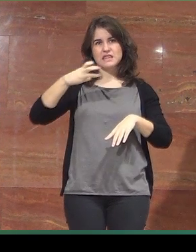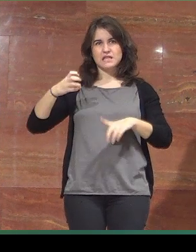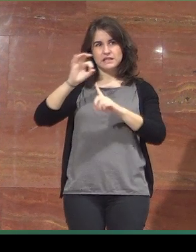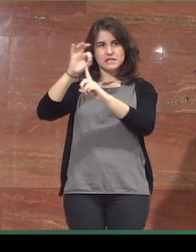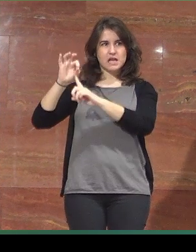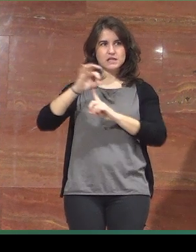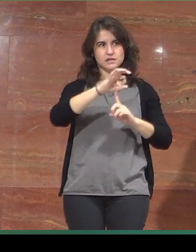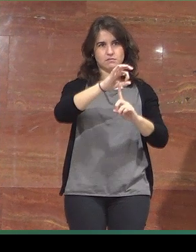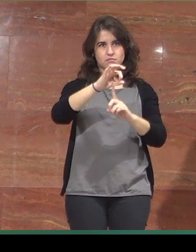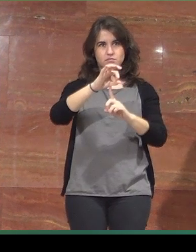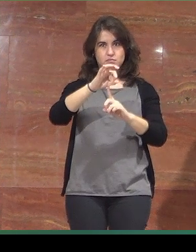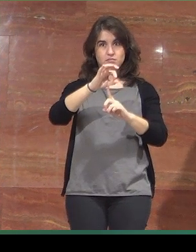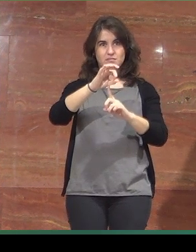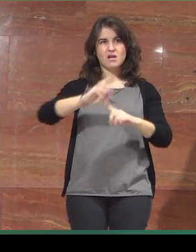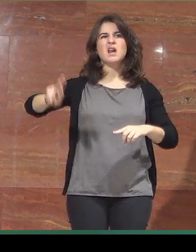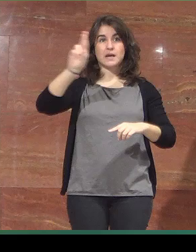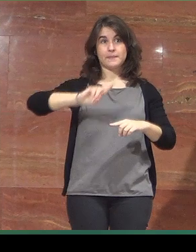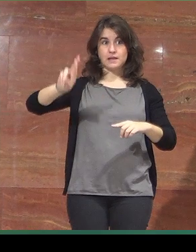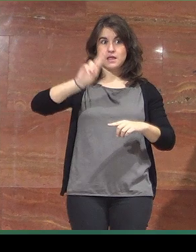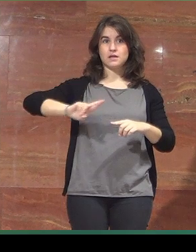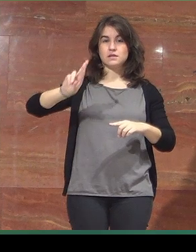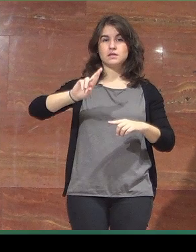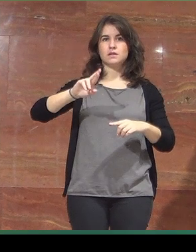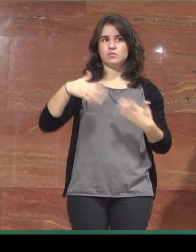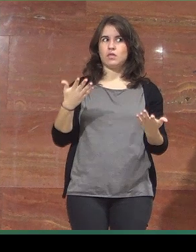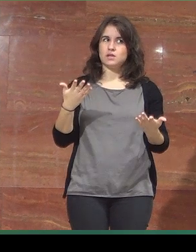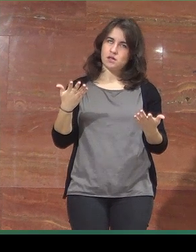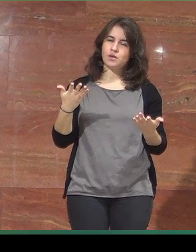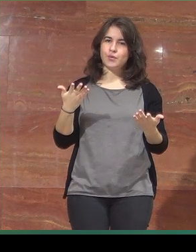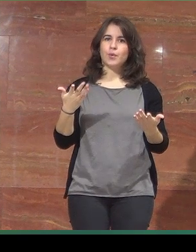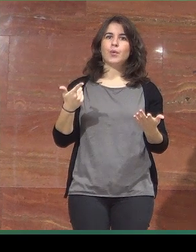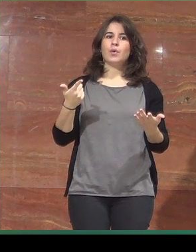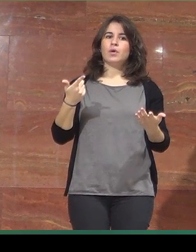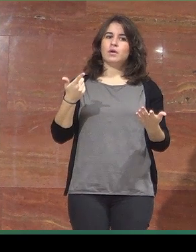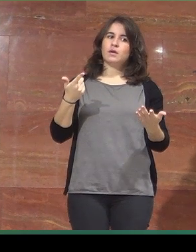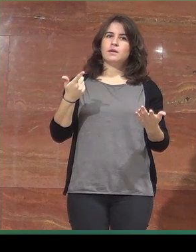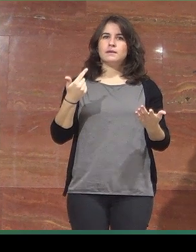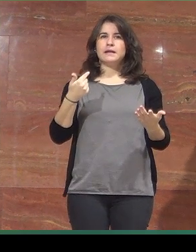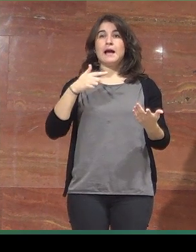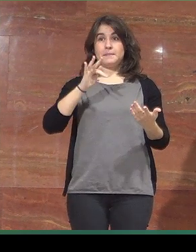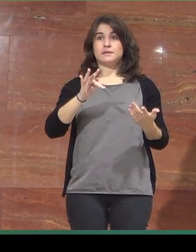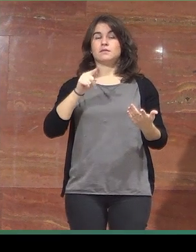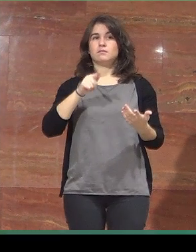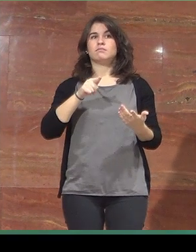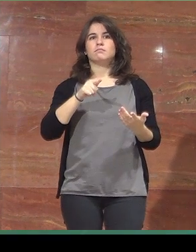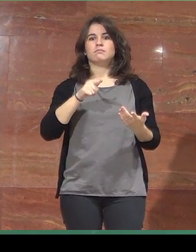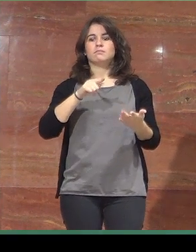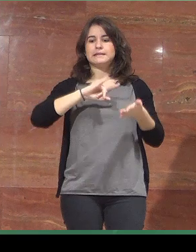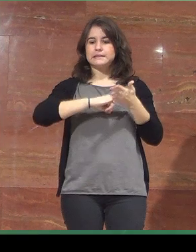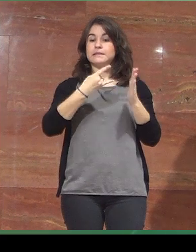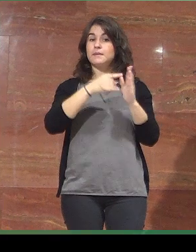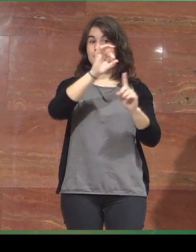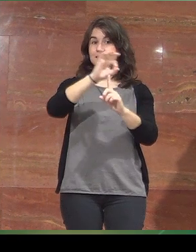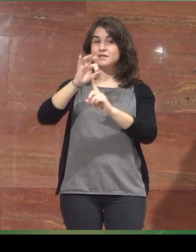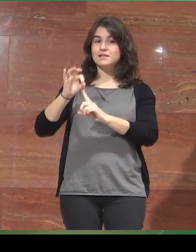So alongside the implementation of any wayfinding system has to be a rigorous clutter reduction